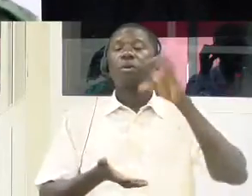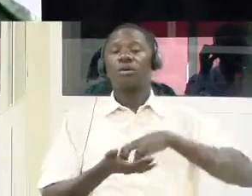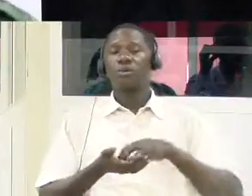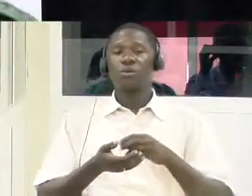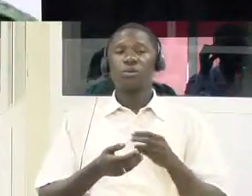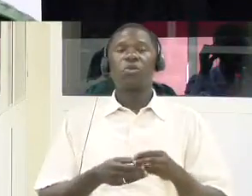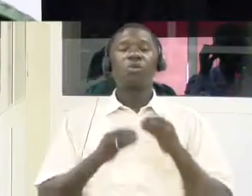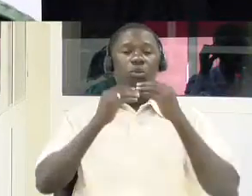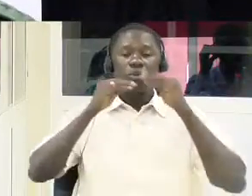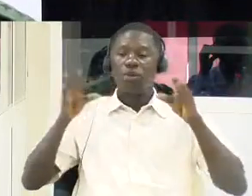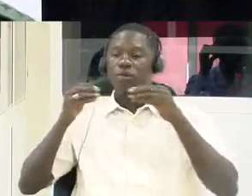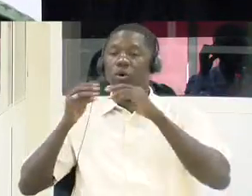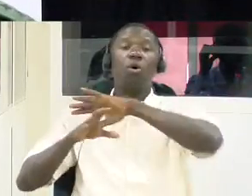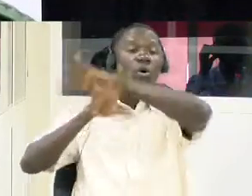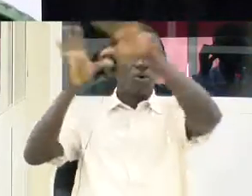I said, "Okay."